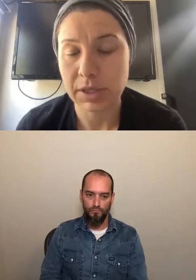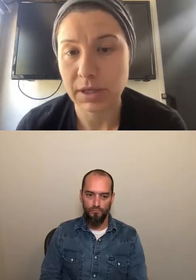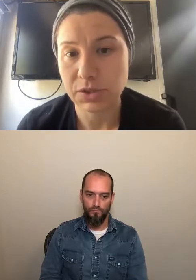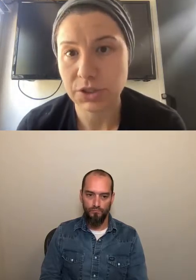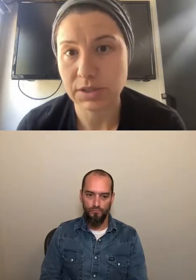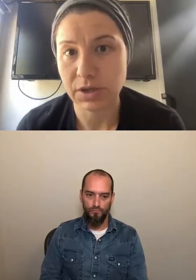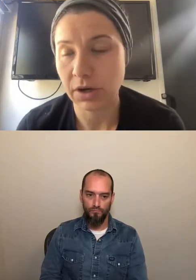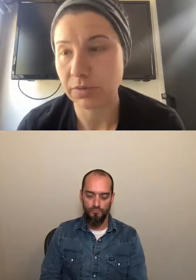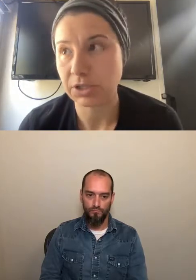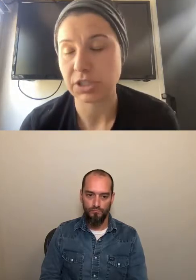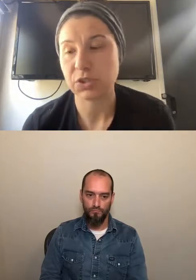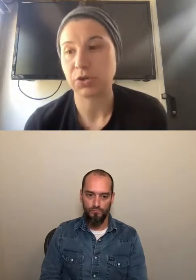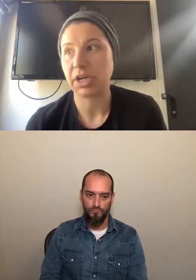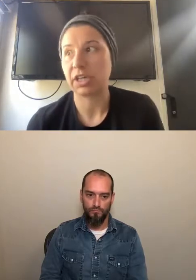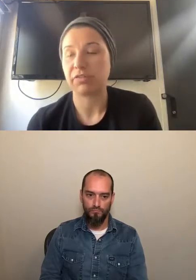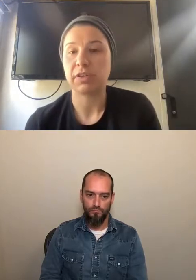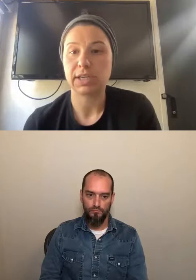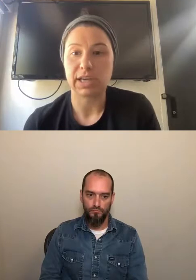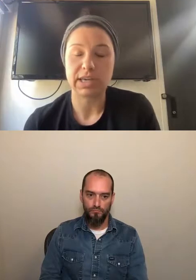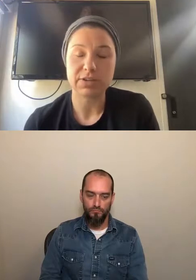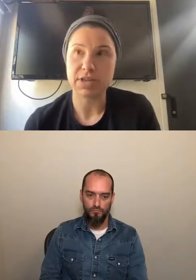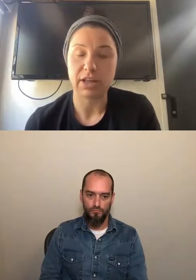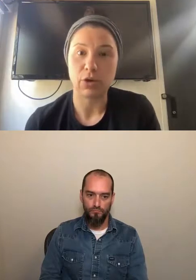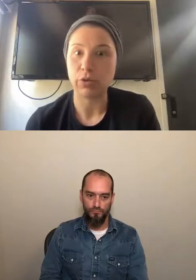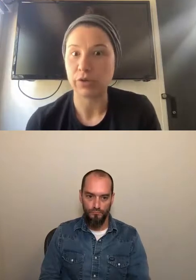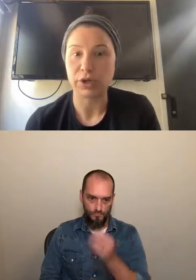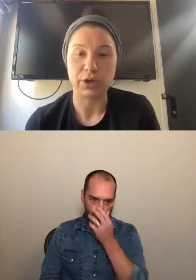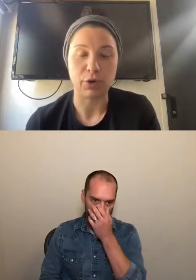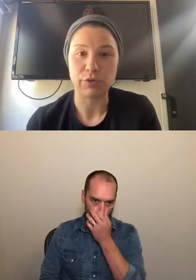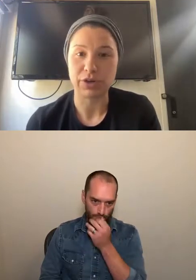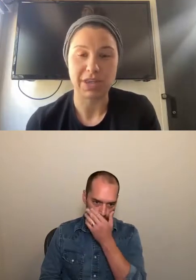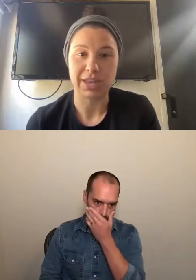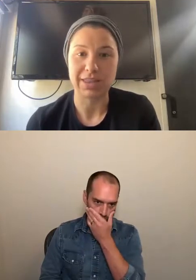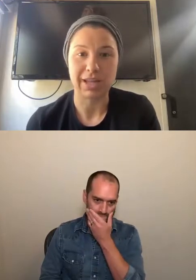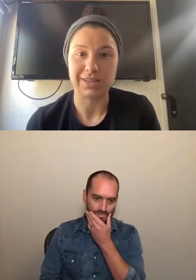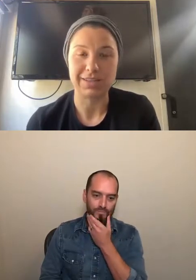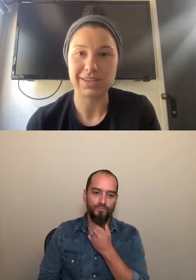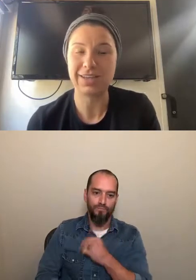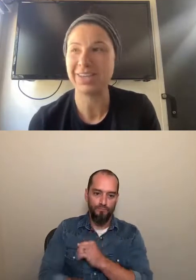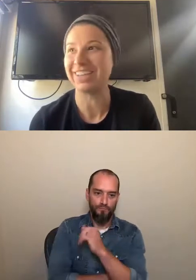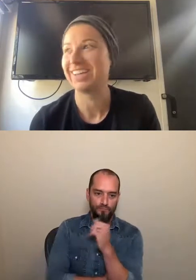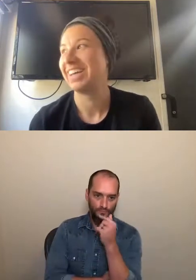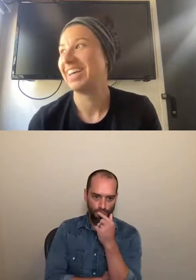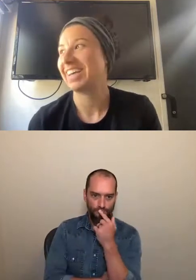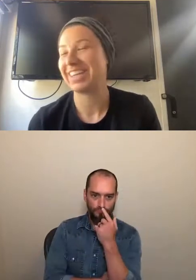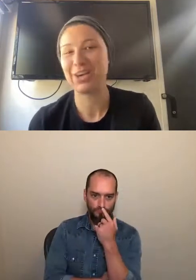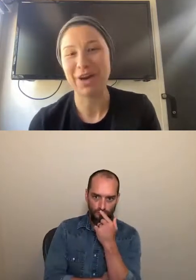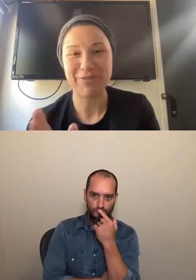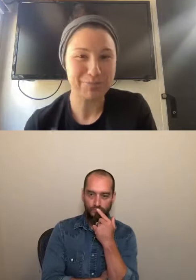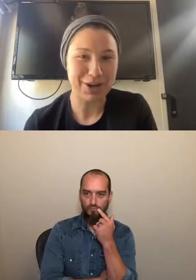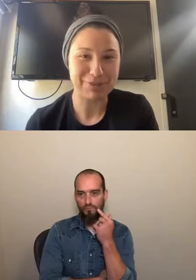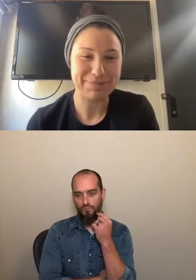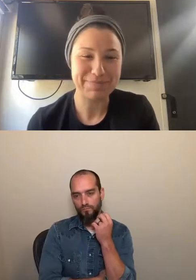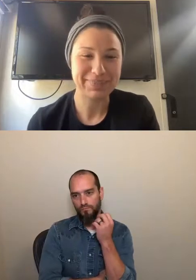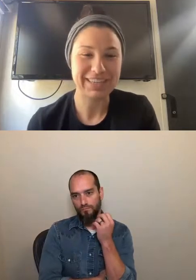I mean, that's just a heart-wrenching story. And I feel like I hear that over and over again, that you